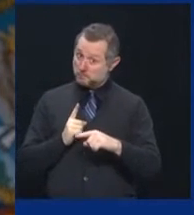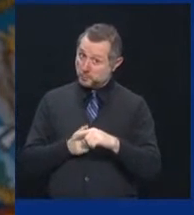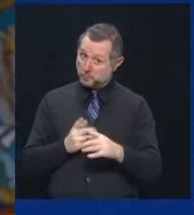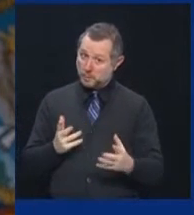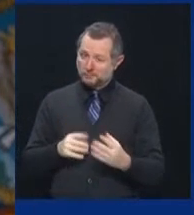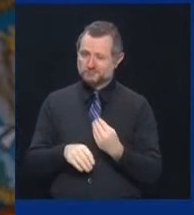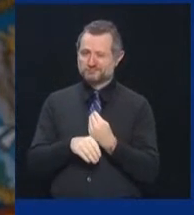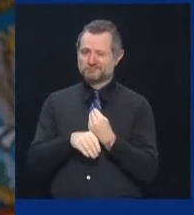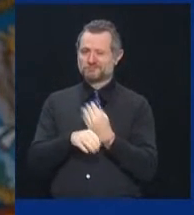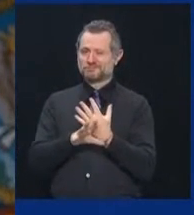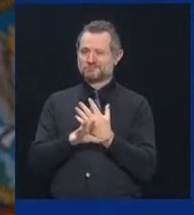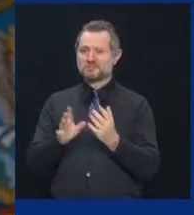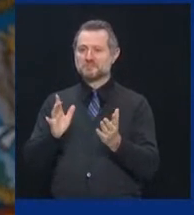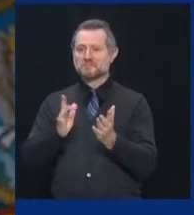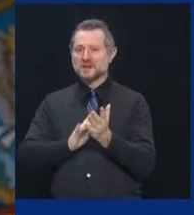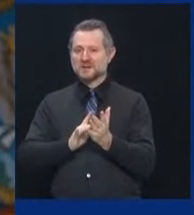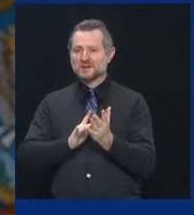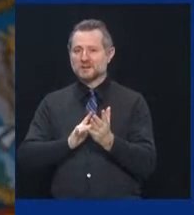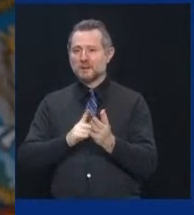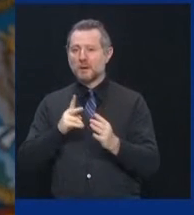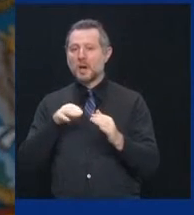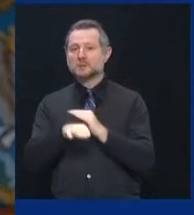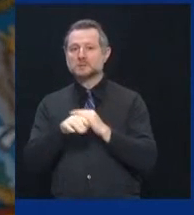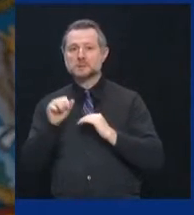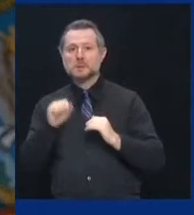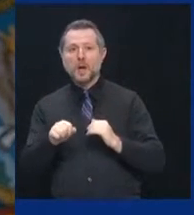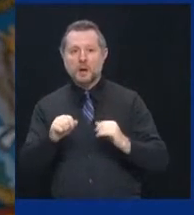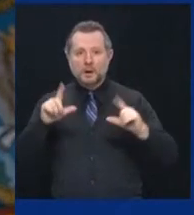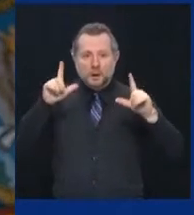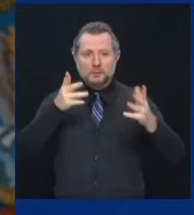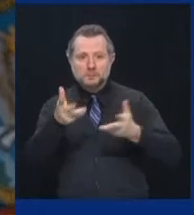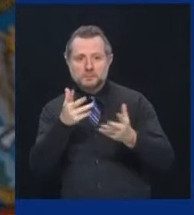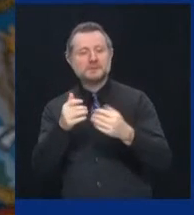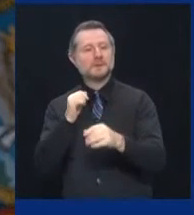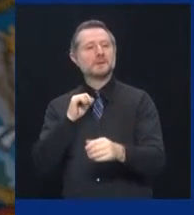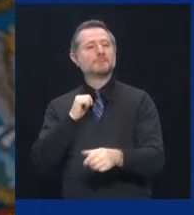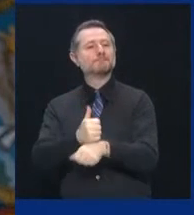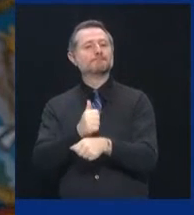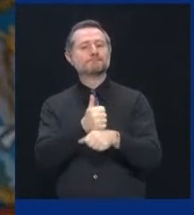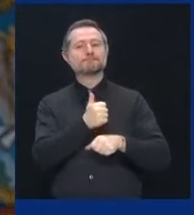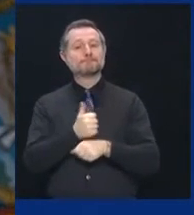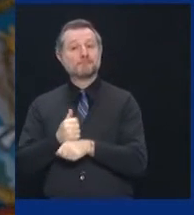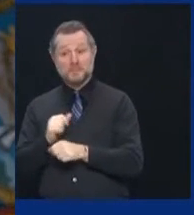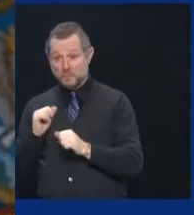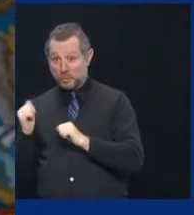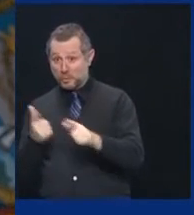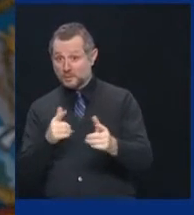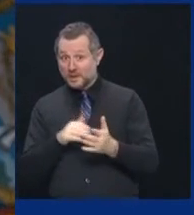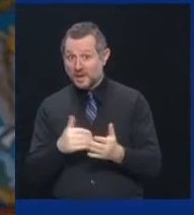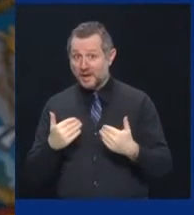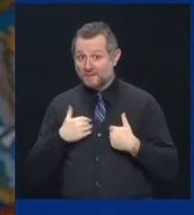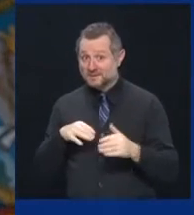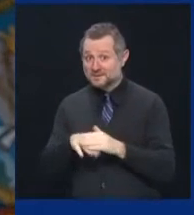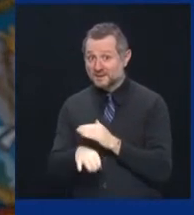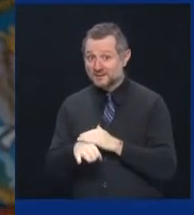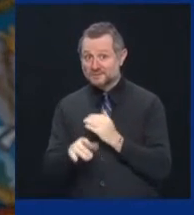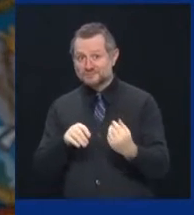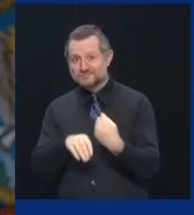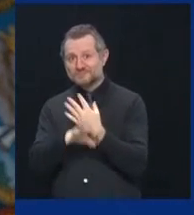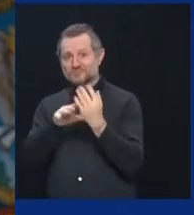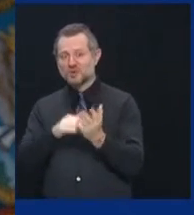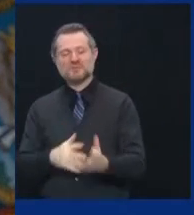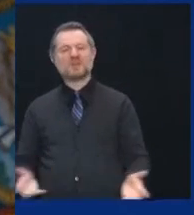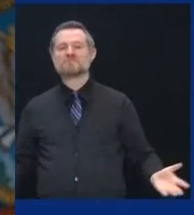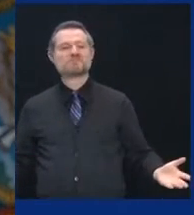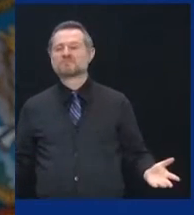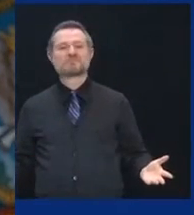providing care. Public access was uneven and inequitable. At the recommendation of the Reimagine